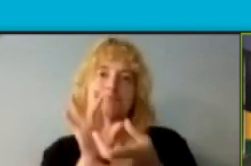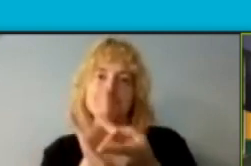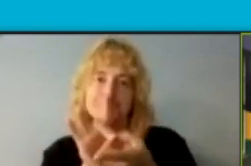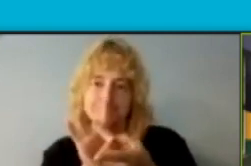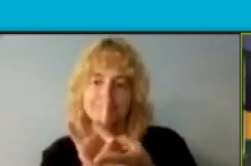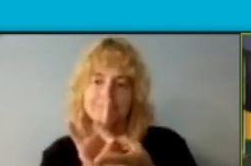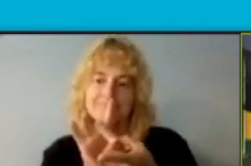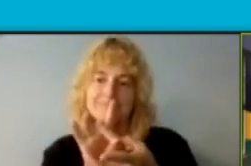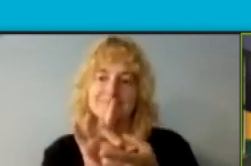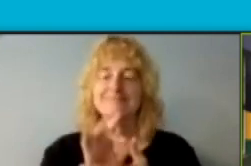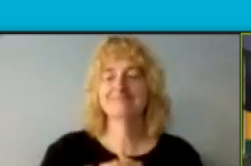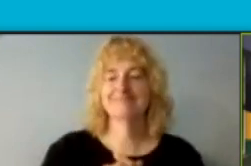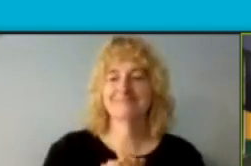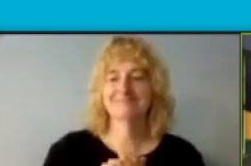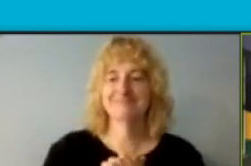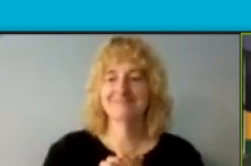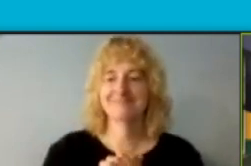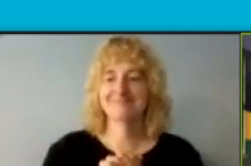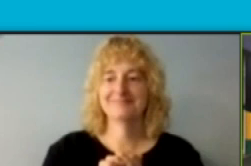313-626-7440,